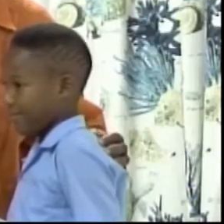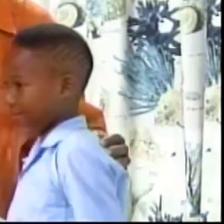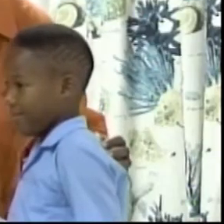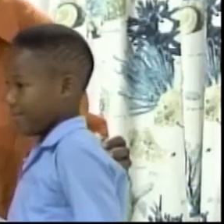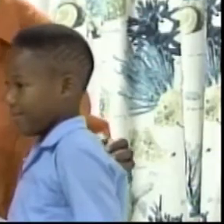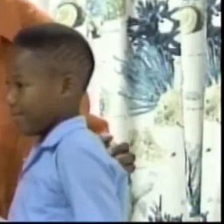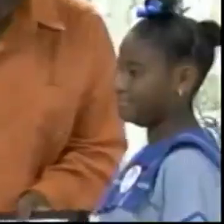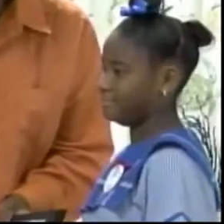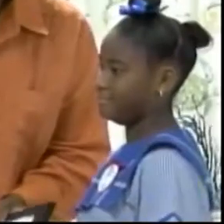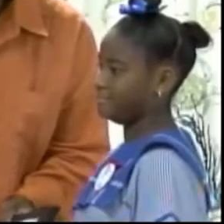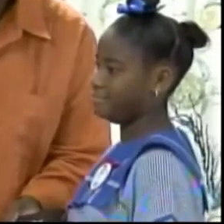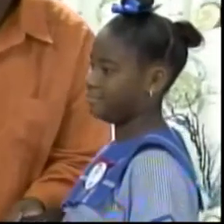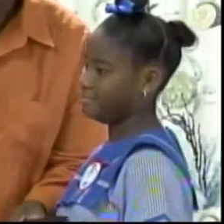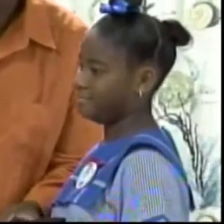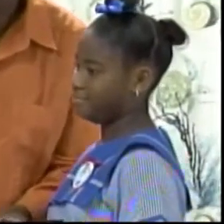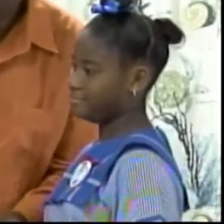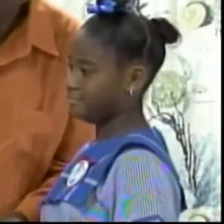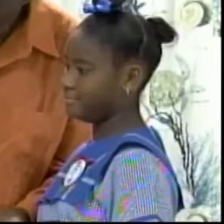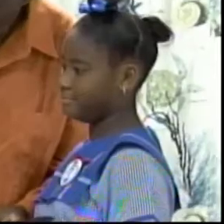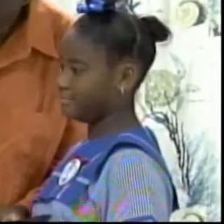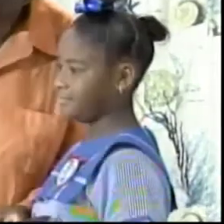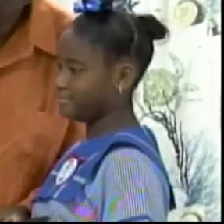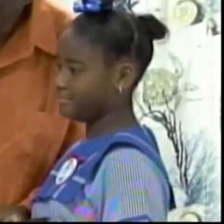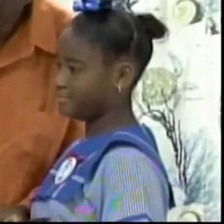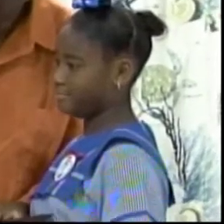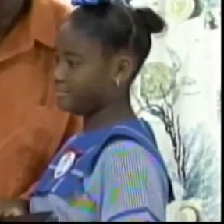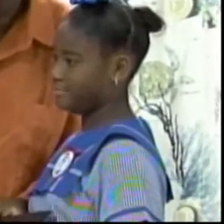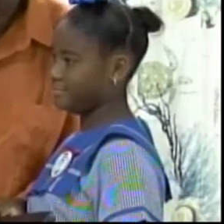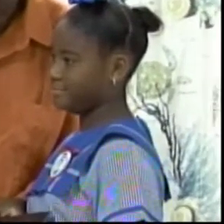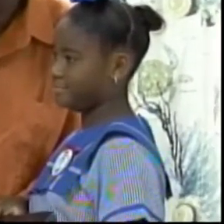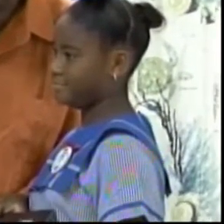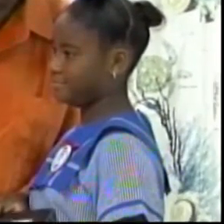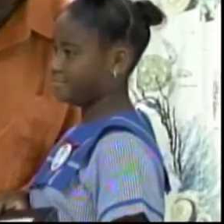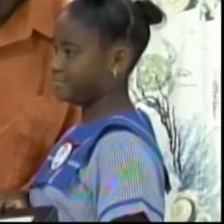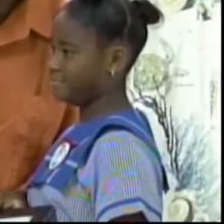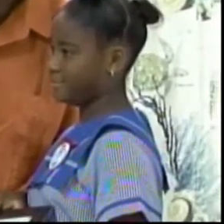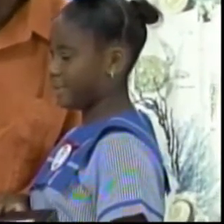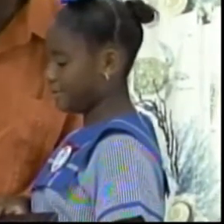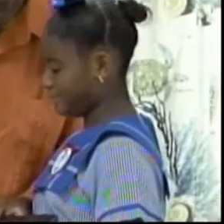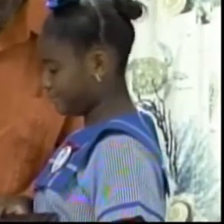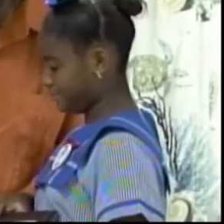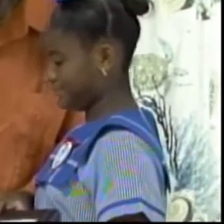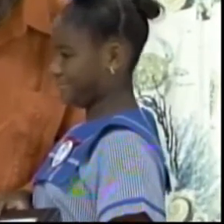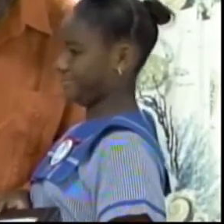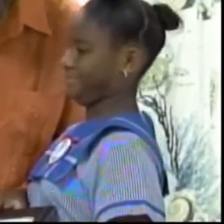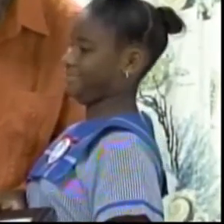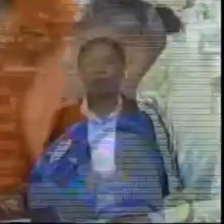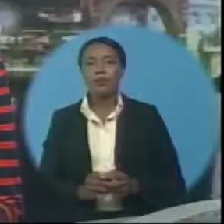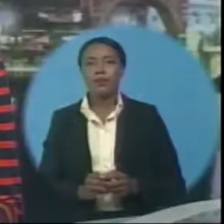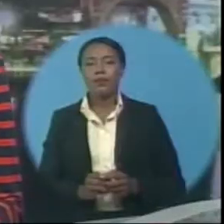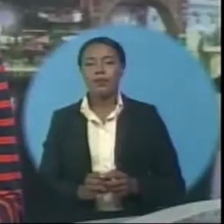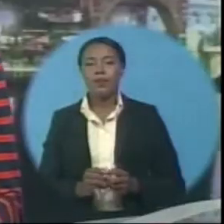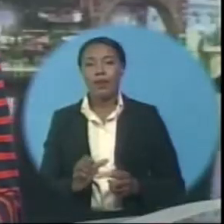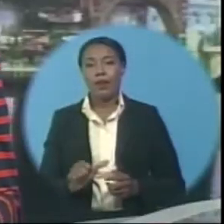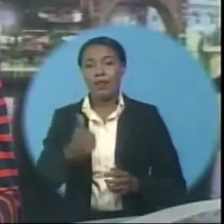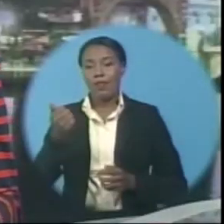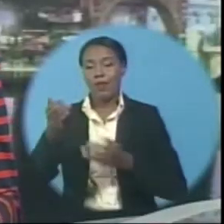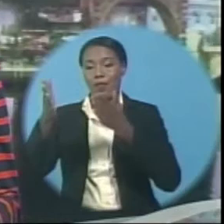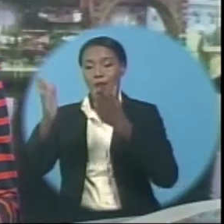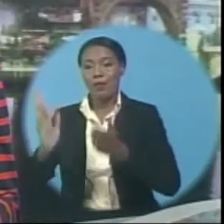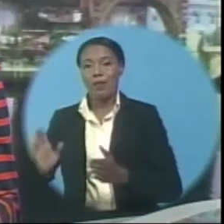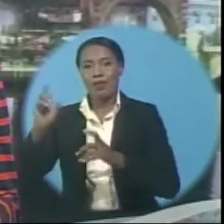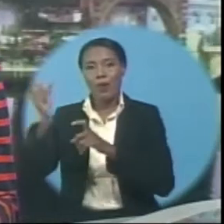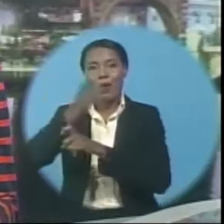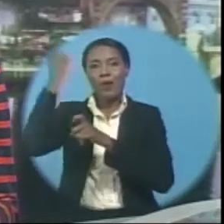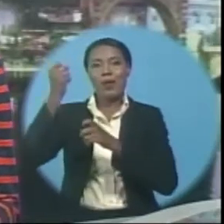Terry Gibson, and Most Improved Girl, Jalea Gill. Lorna Jones, CBC News. Well, Barbados